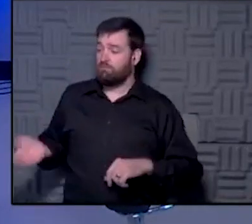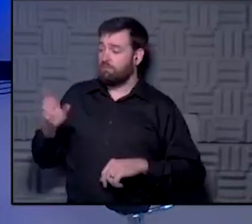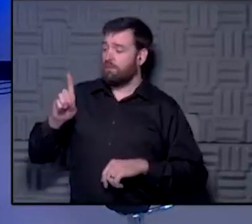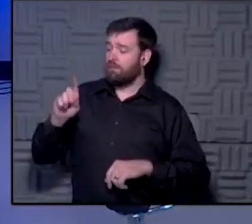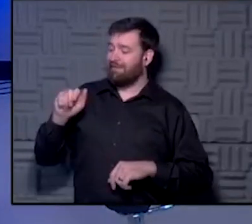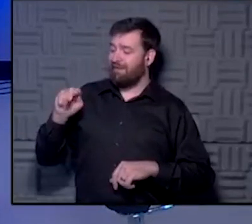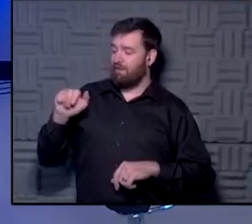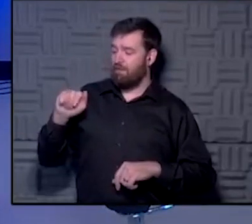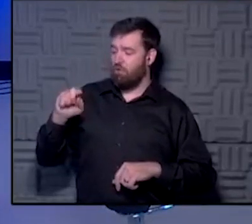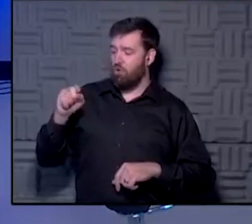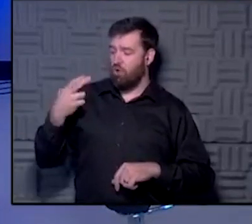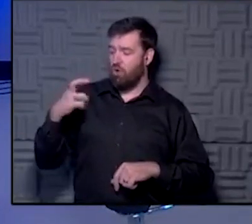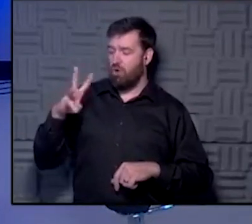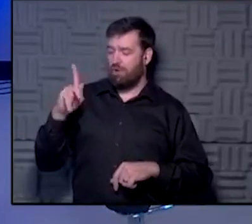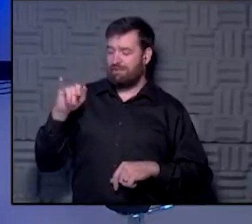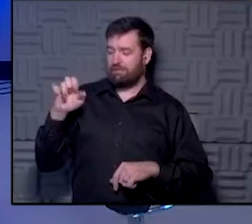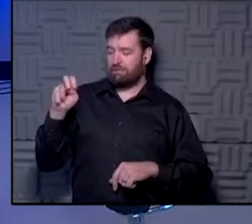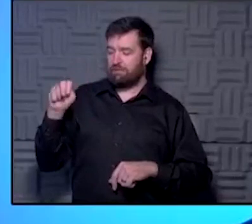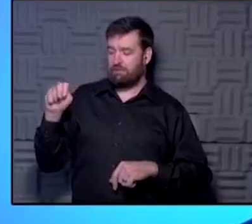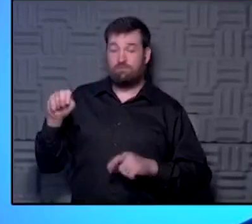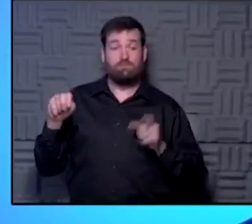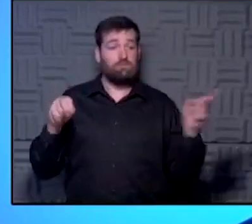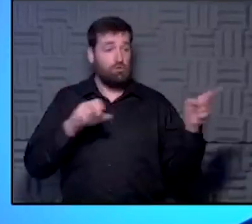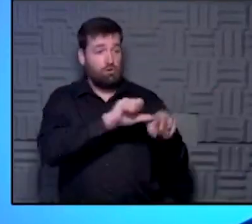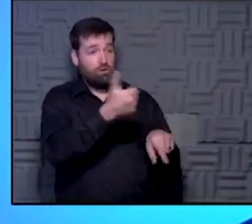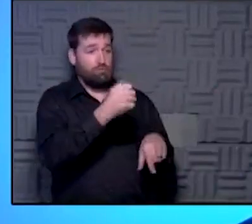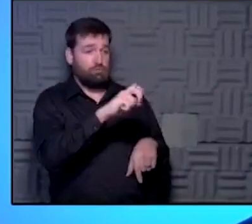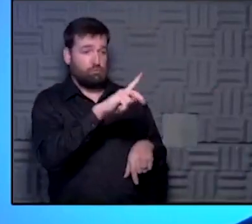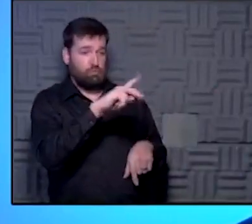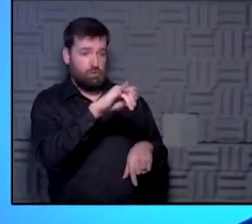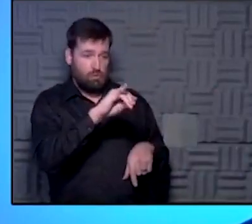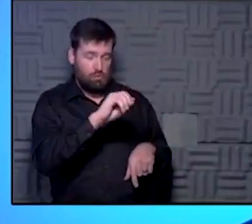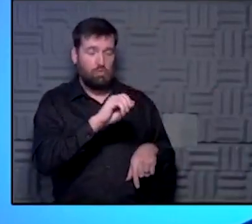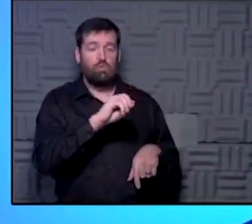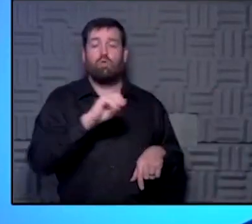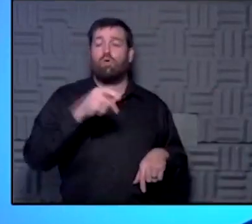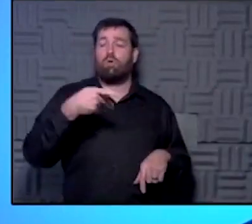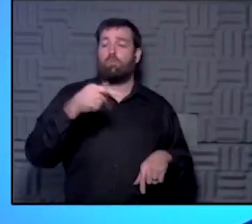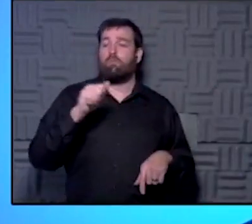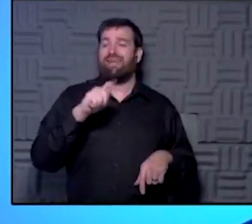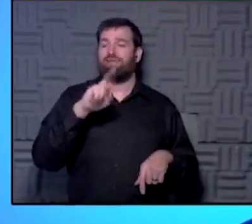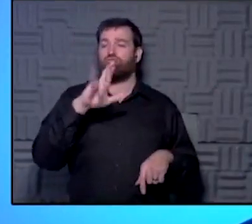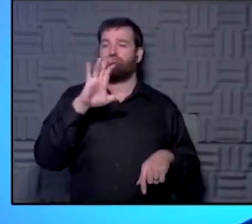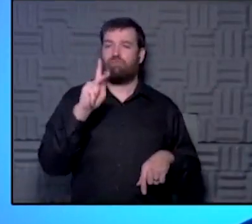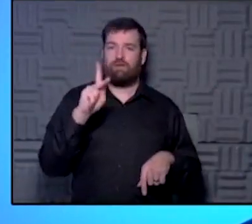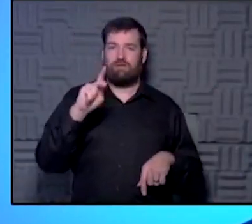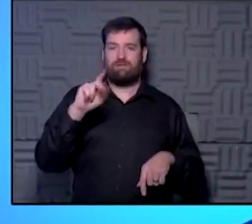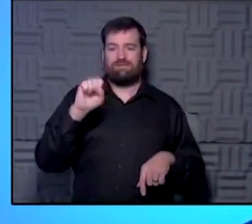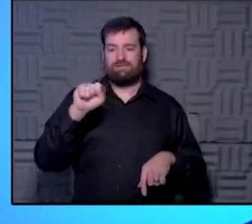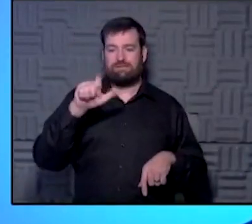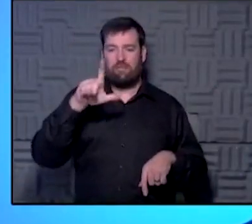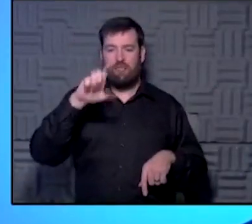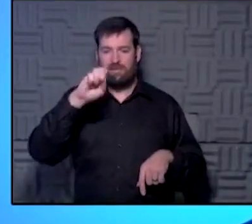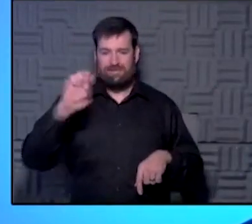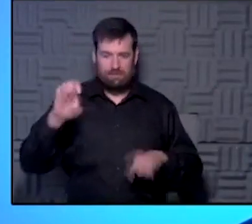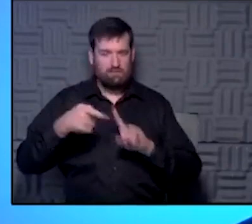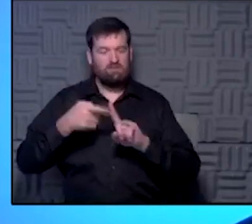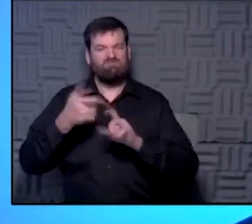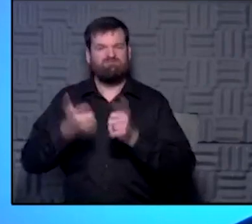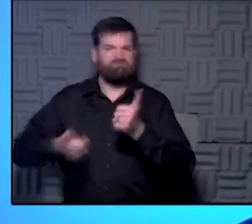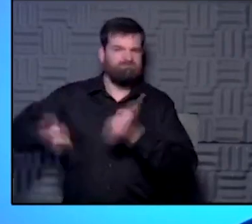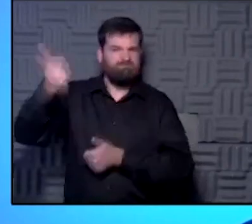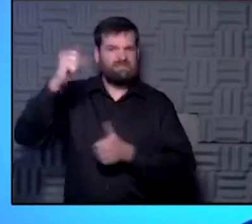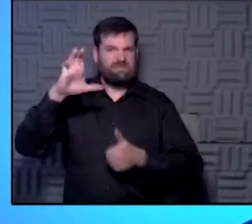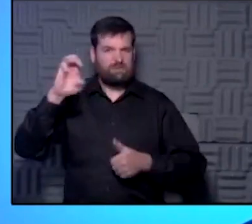Infection Prevention and Control. In Studio B is Patrick Sallee, Chief Executive Officer of Vibrant Health.